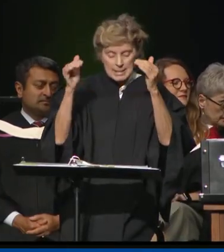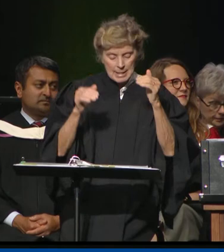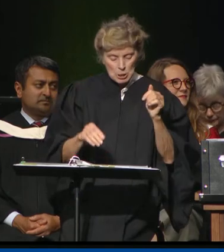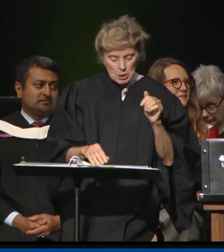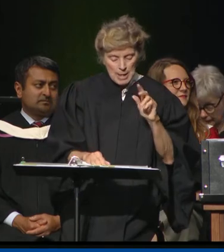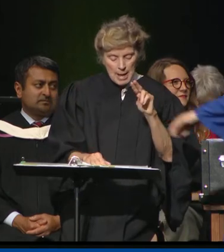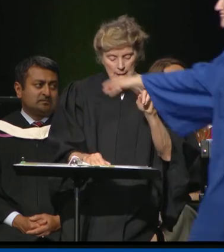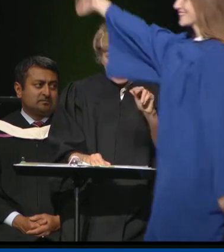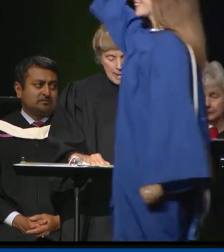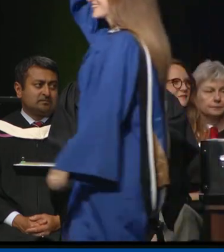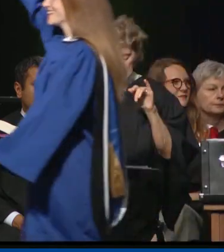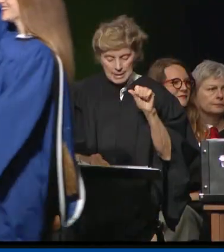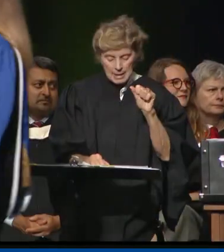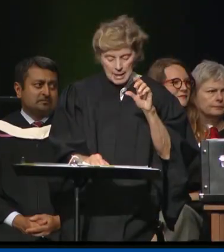Natia Darishavili.